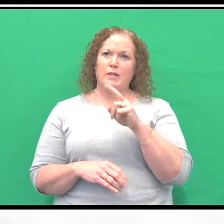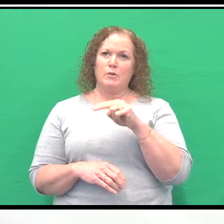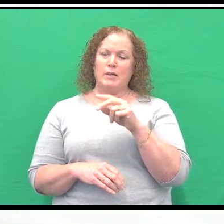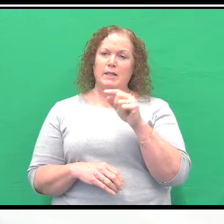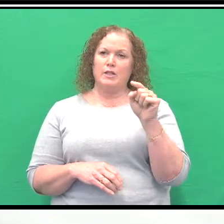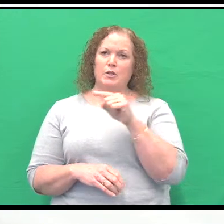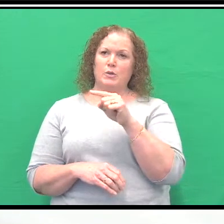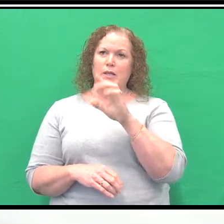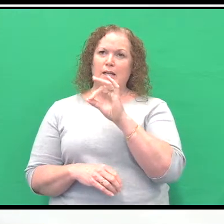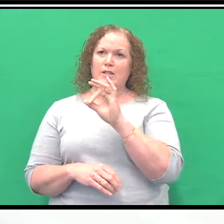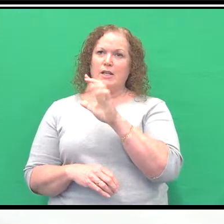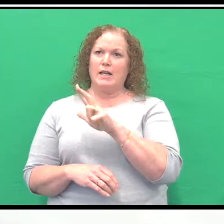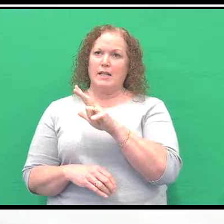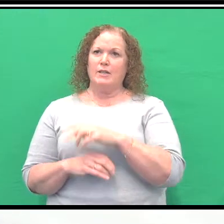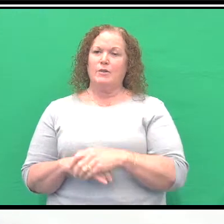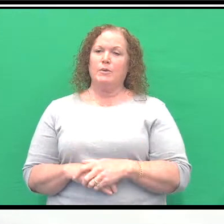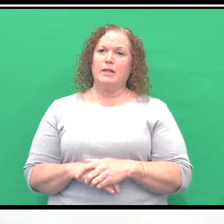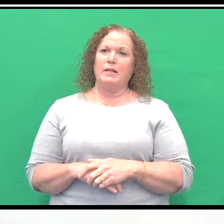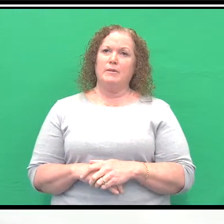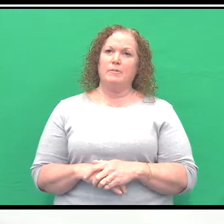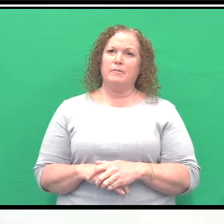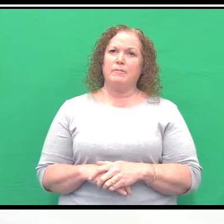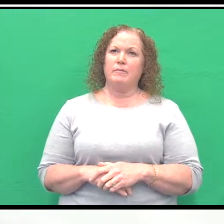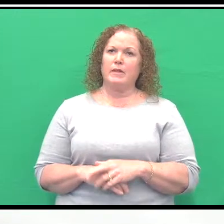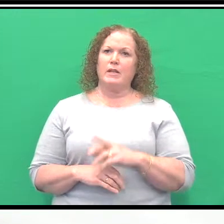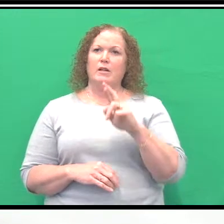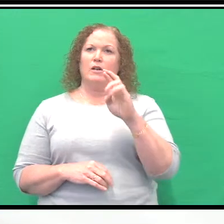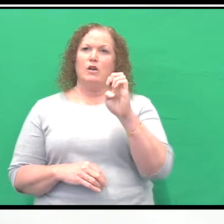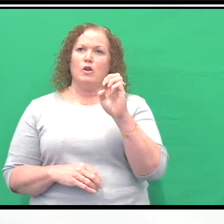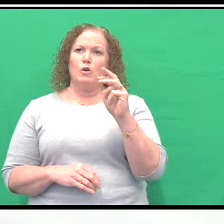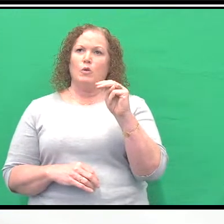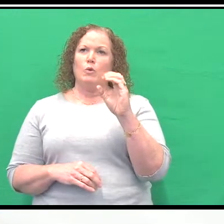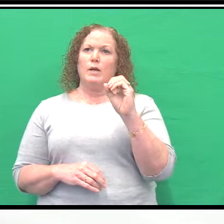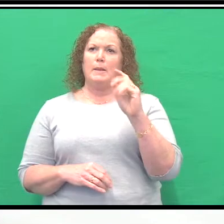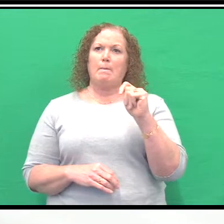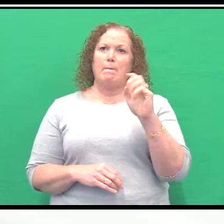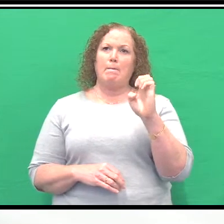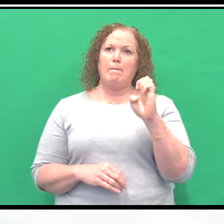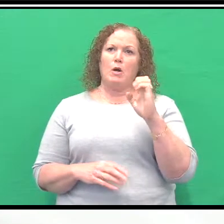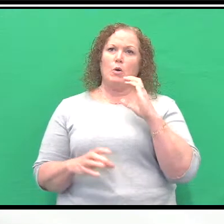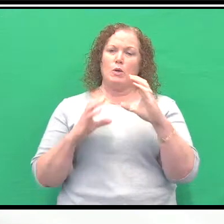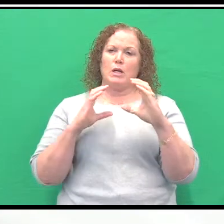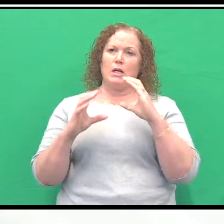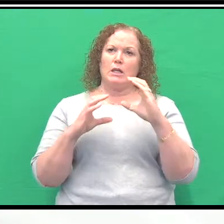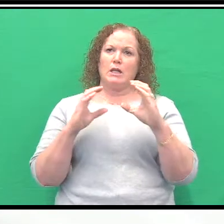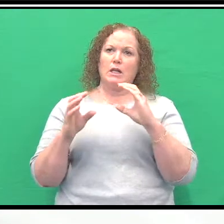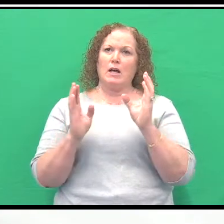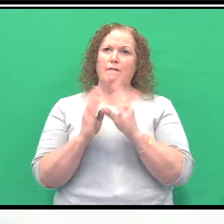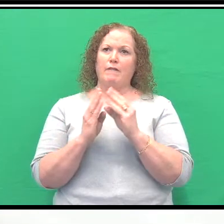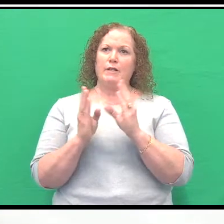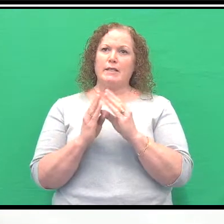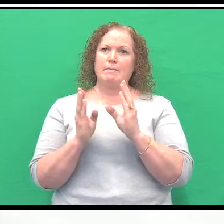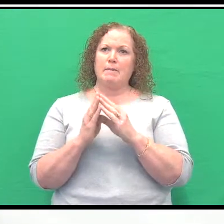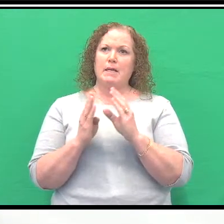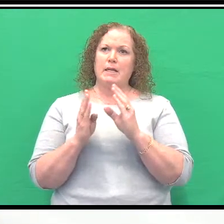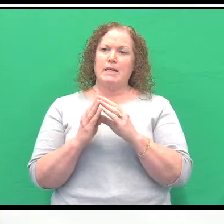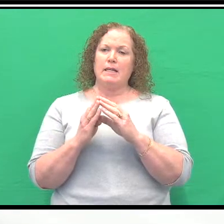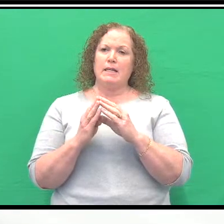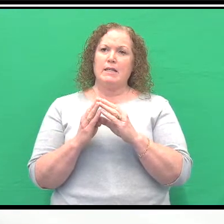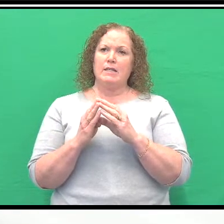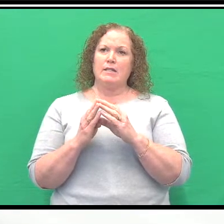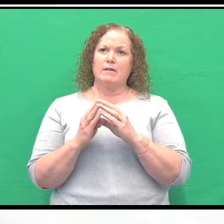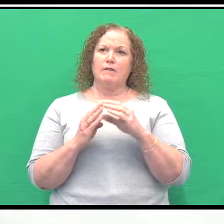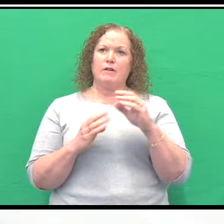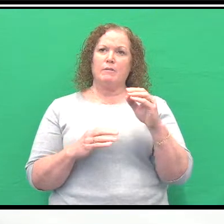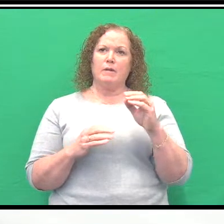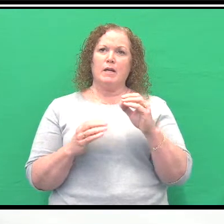2021/2022-83, authorizing remote teleconference meetings for the period February 1, 2022 through February